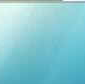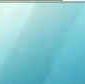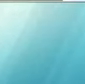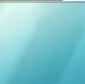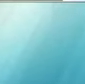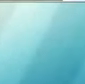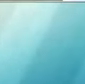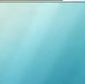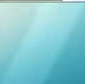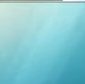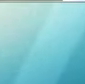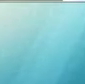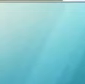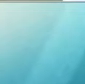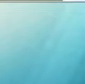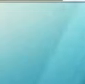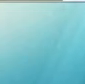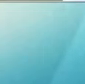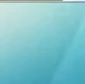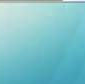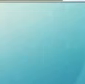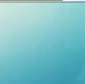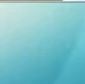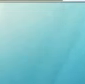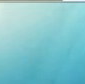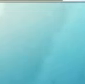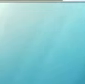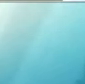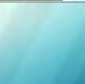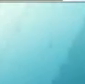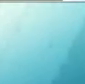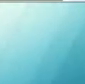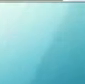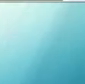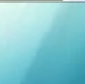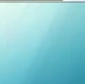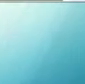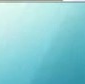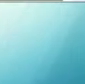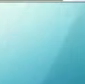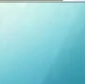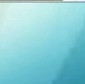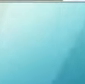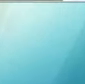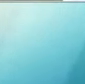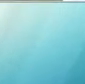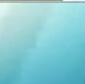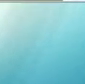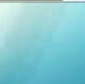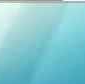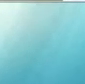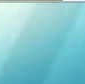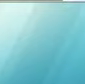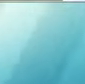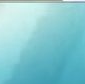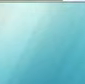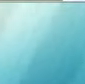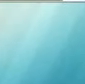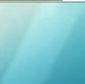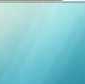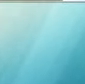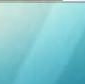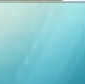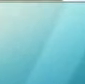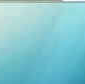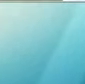for your understanding and cooperation throughout this tough situation, as well as in the coming weeks. We are doing our best